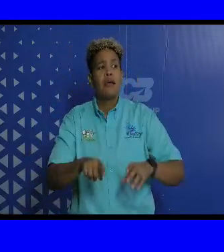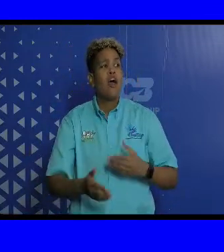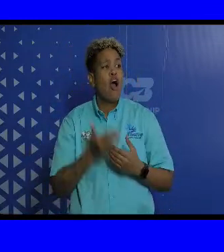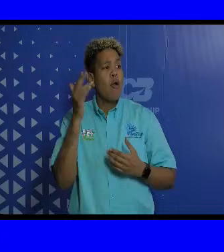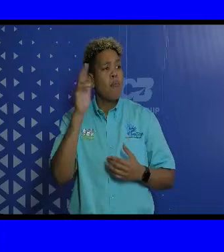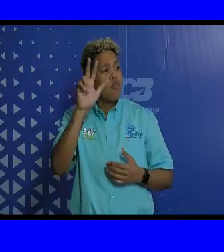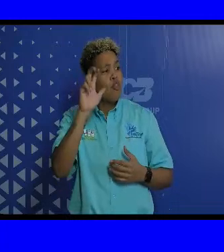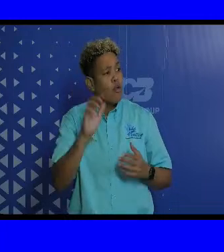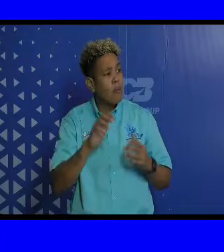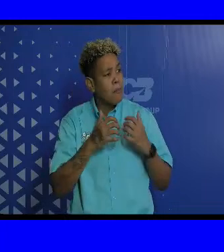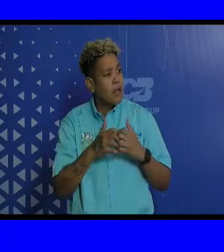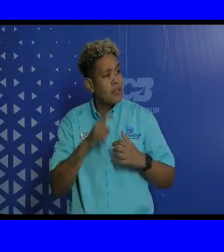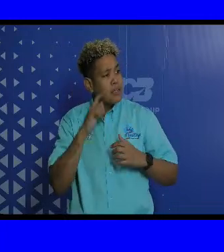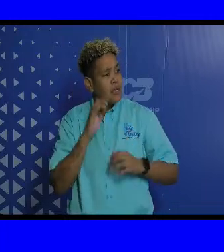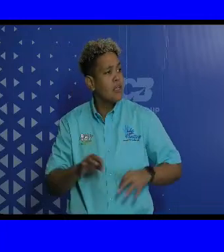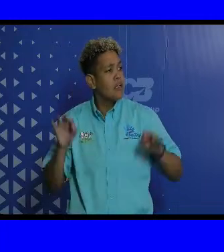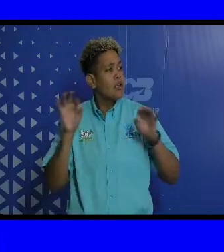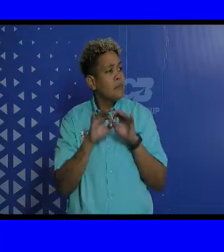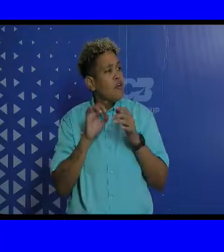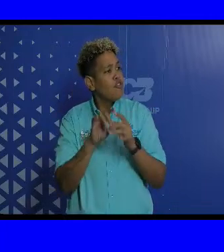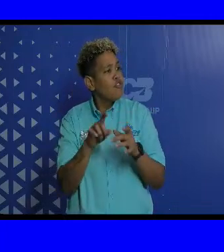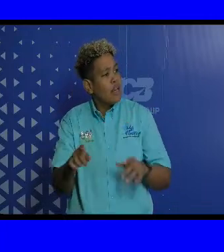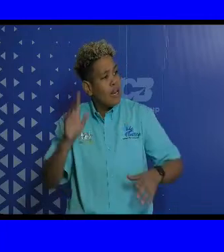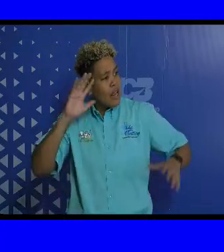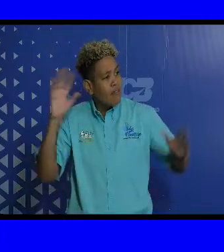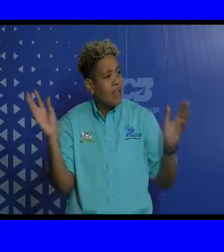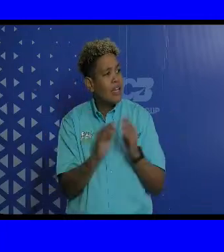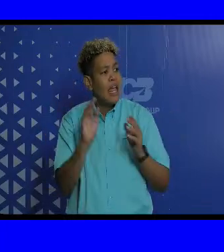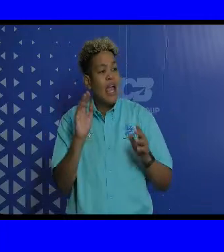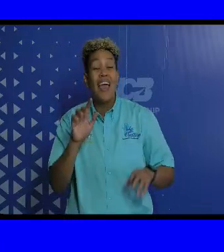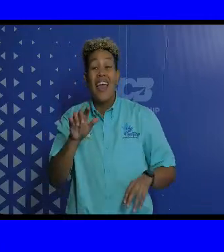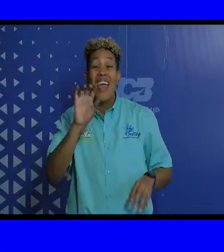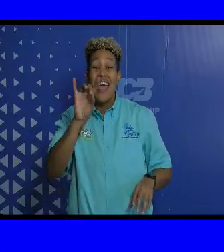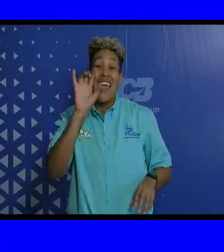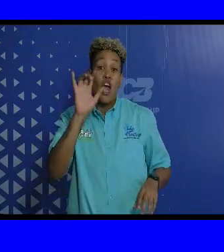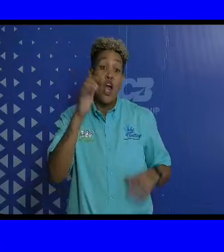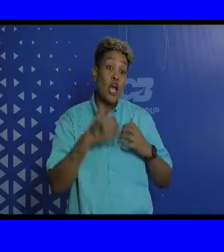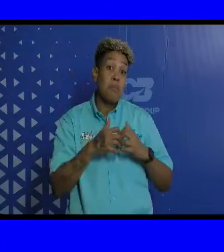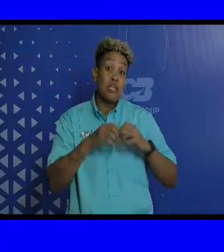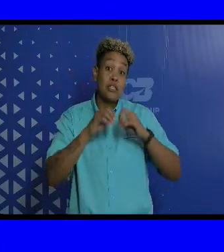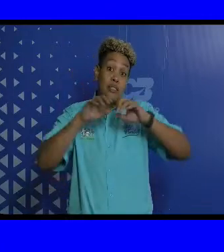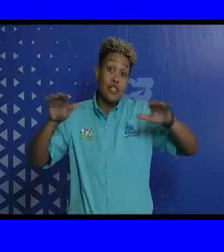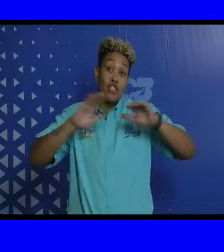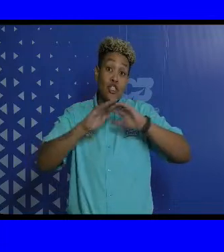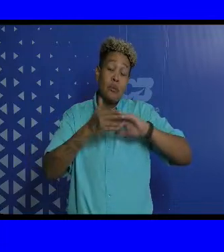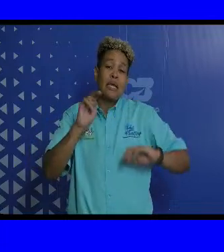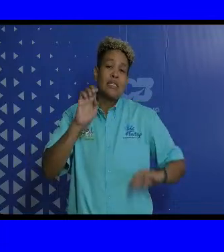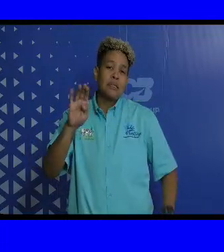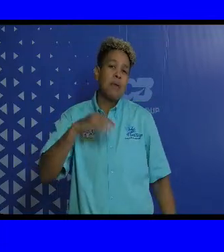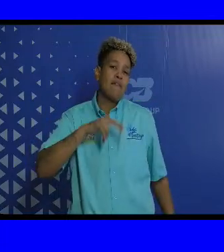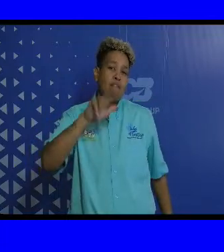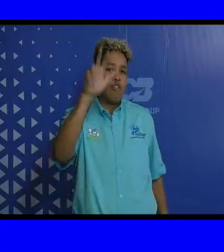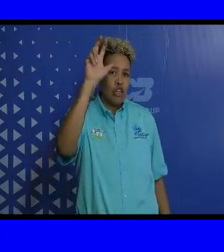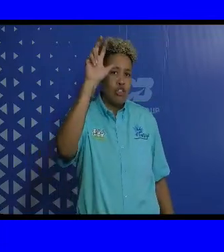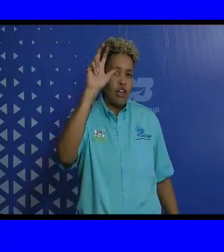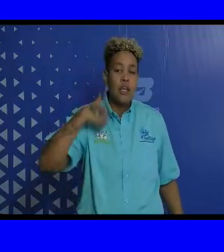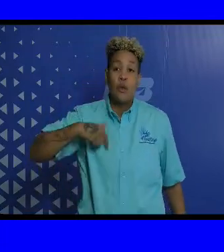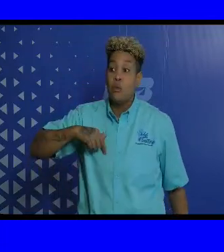almost 300 machines that form a substantial component of the entire network, about 800 machines across the country. And we monitor